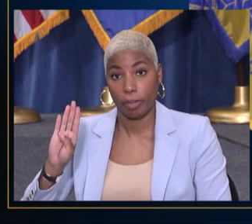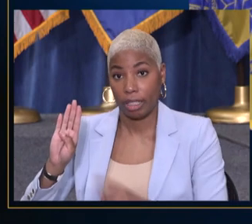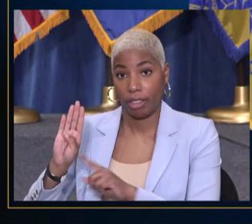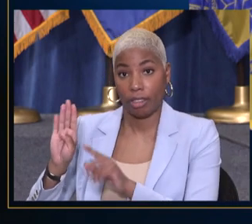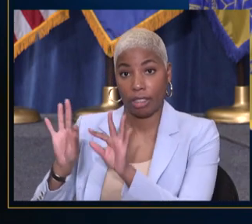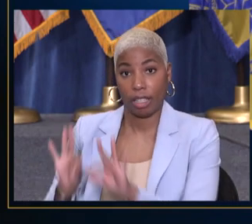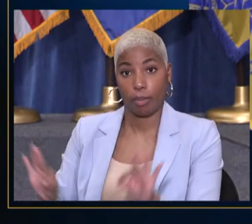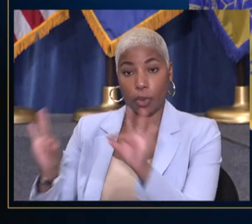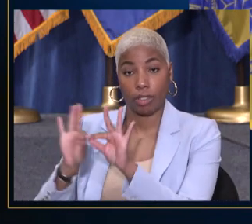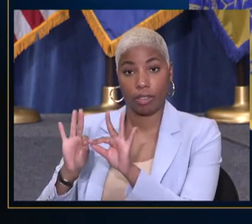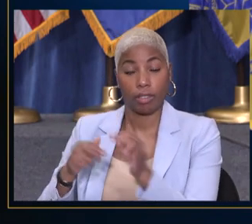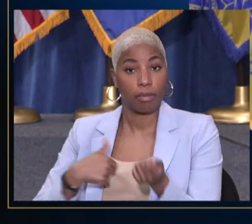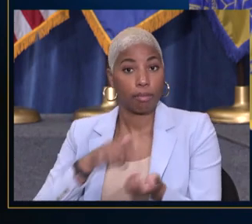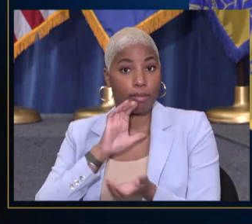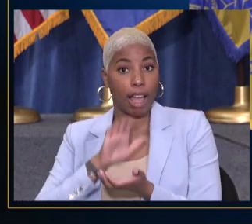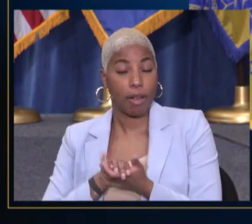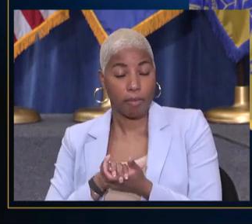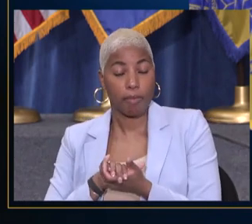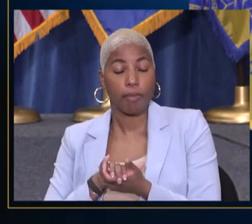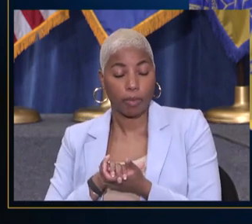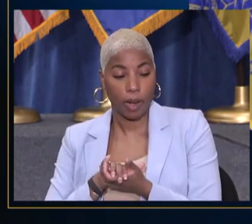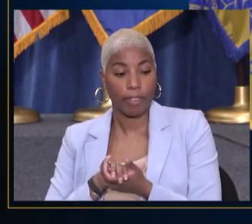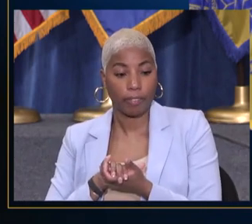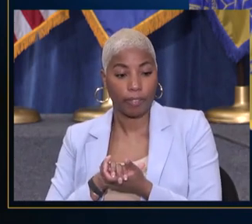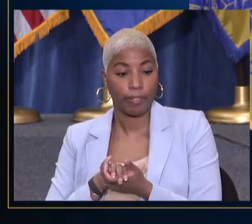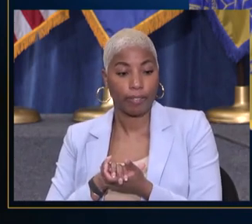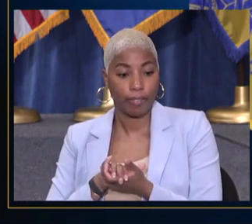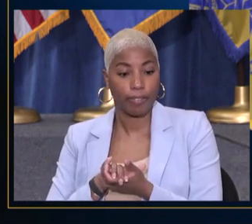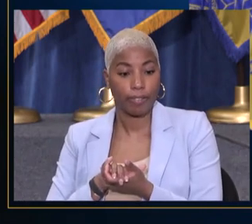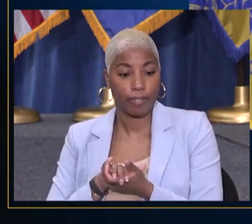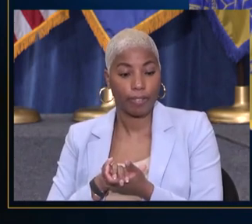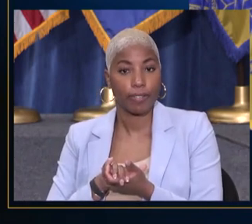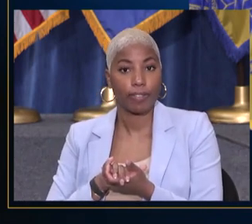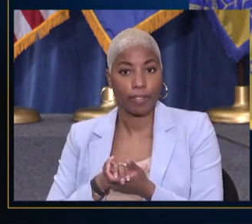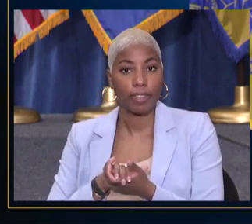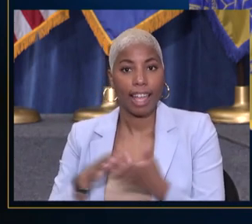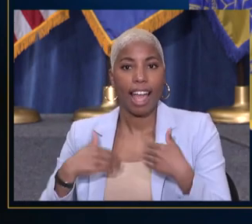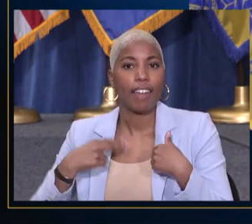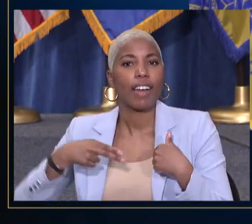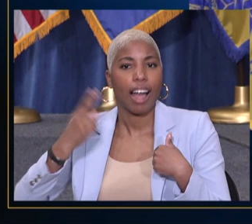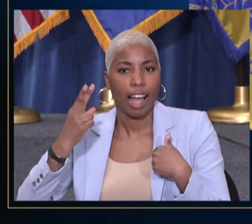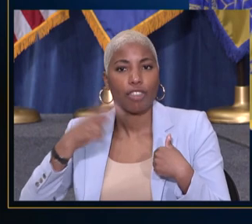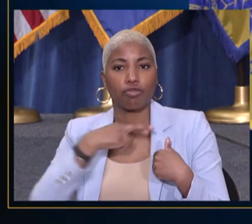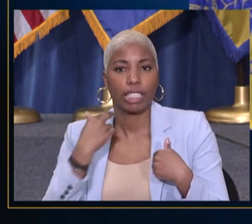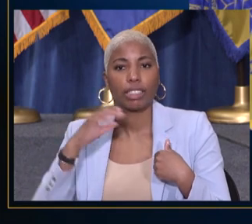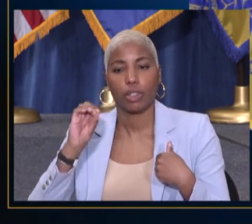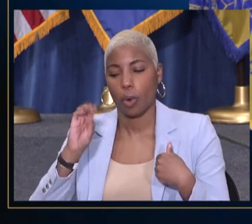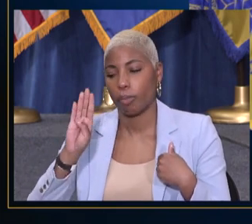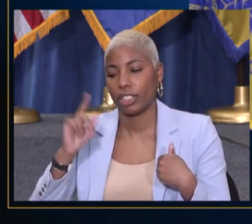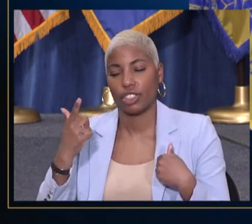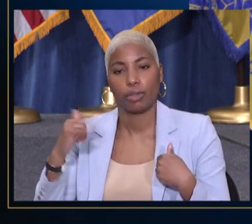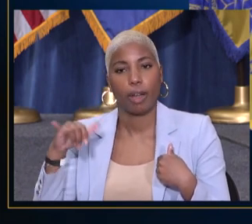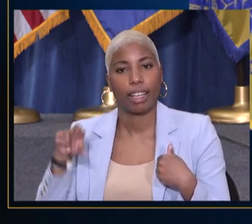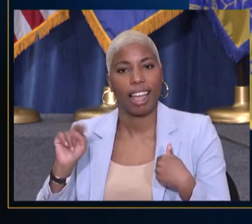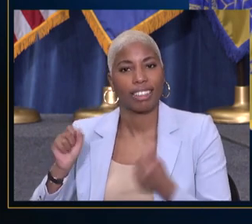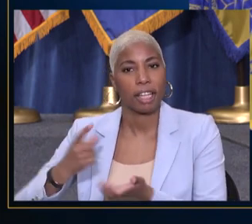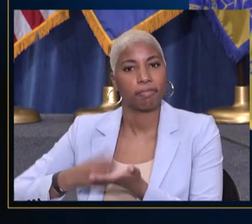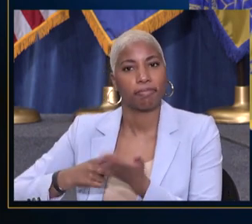and my wife, being a perinatologist, a high-risk OBGYN, can talk all about